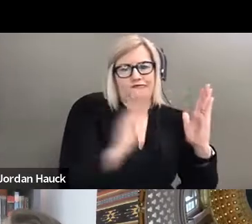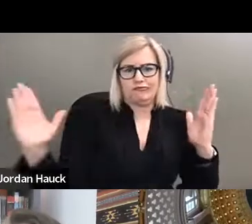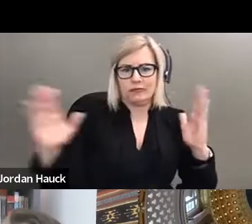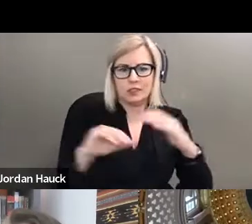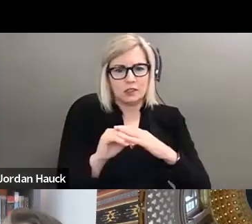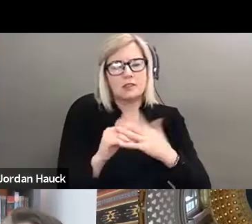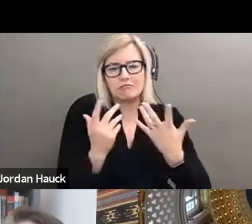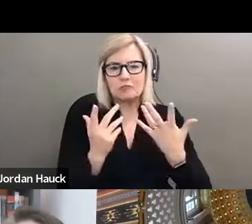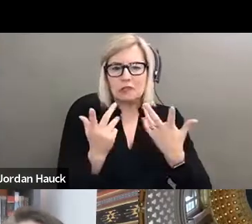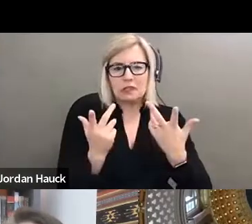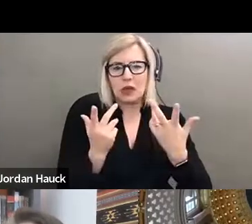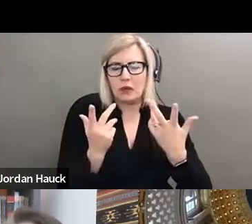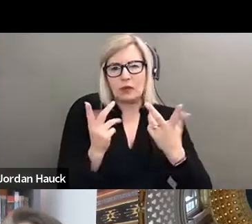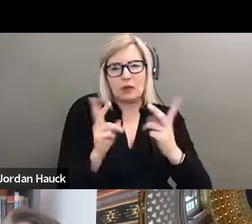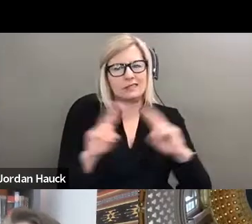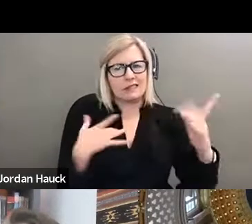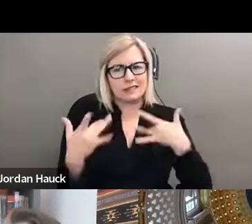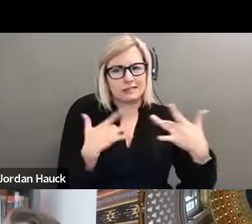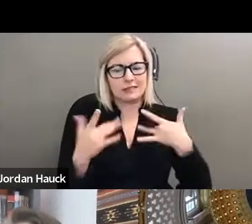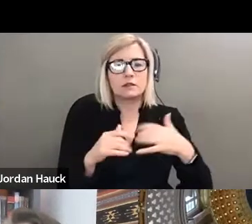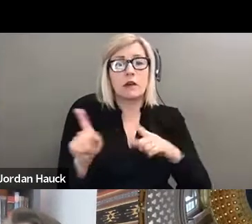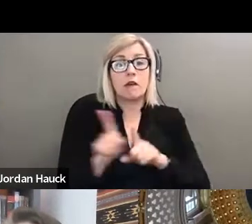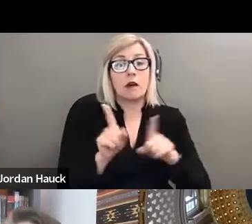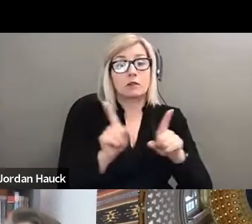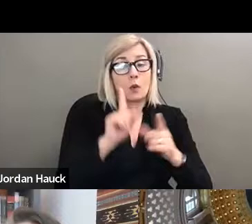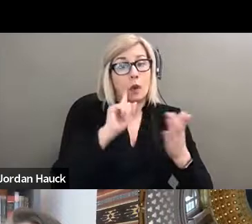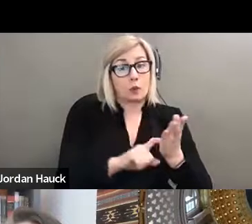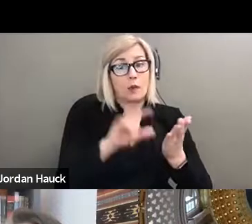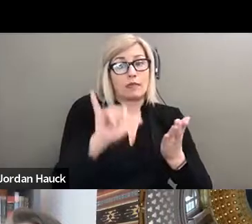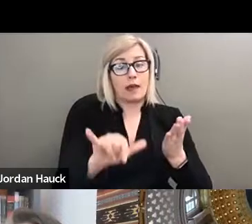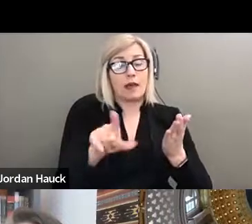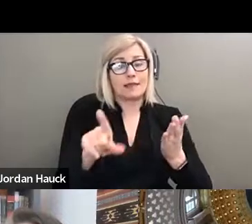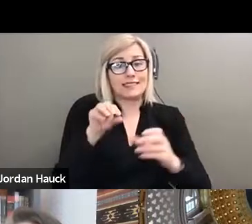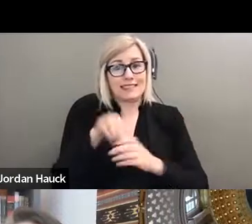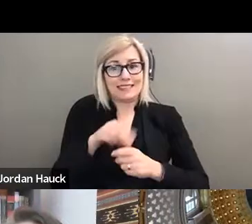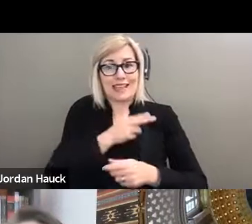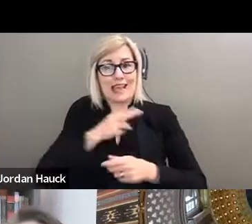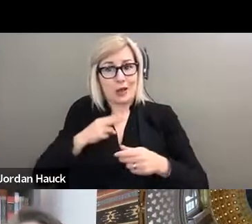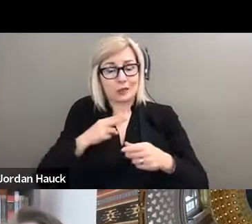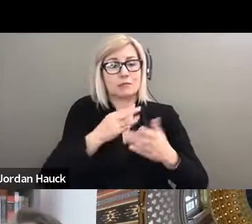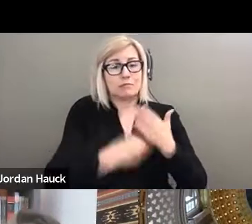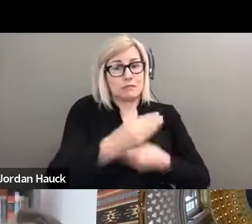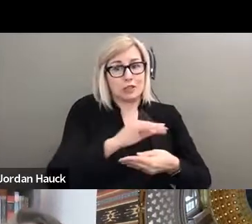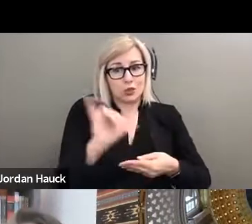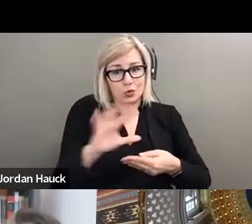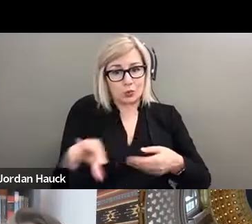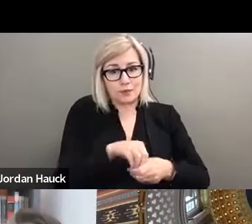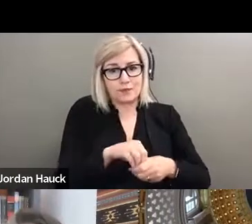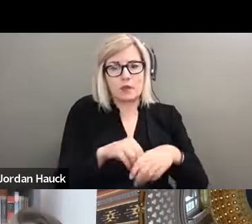non-prescribers. So that's pretty exciting. And I also will note that that's right now in the House budget as well. House